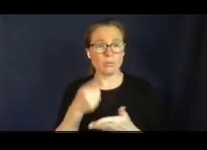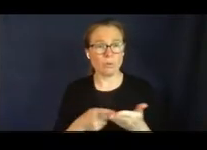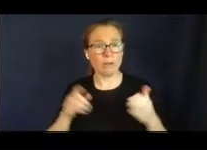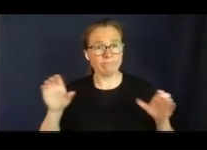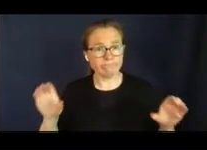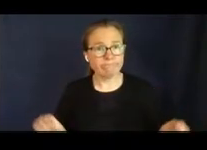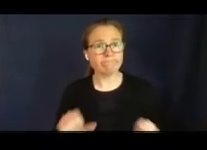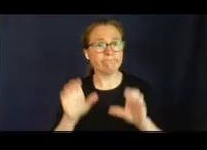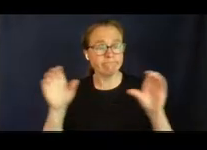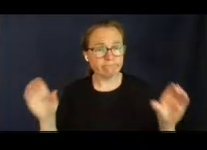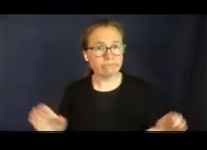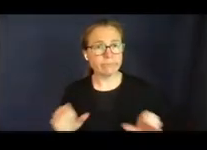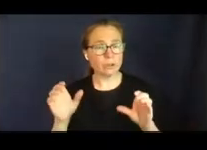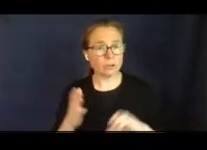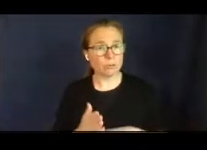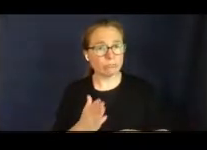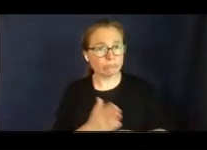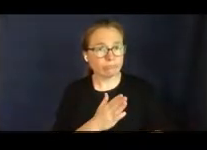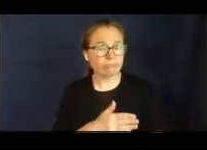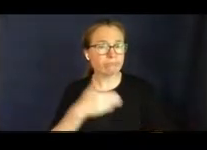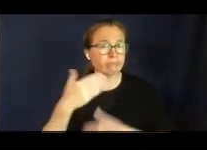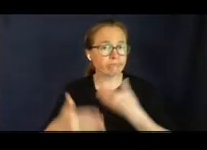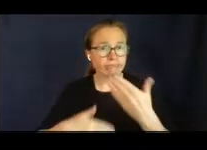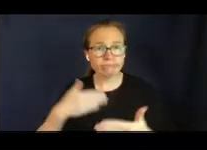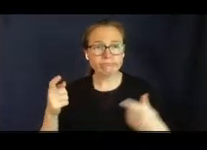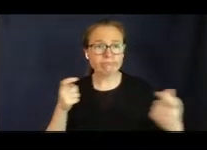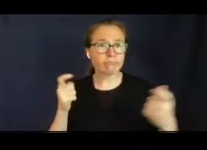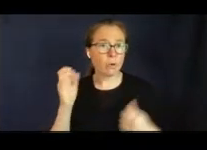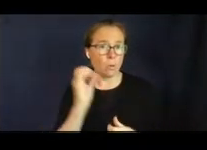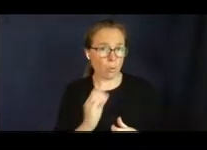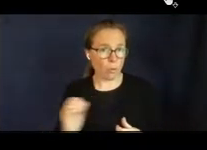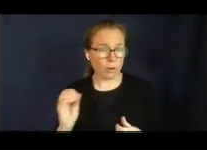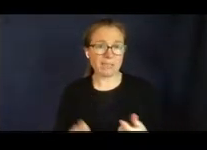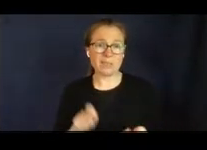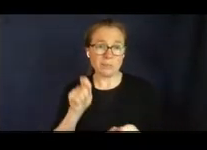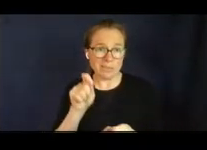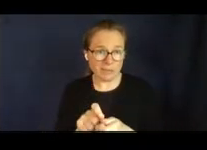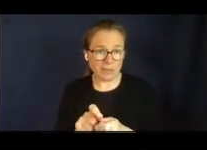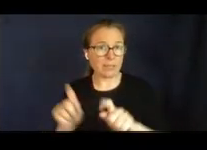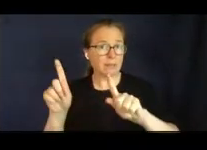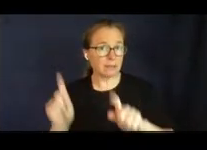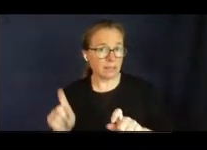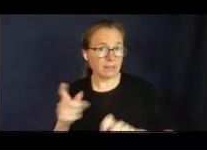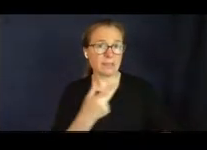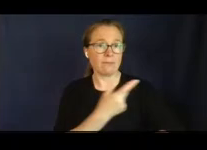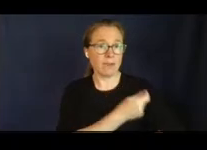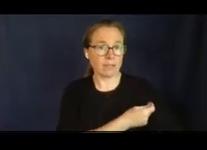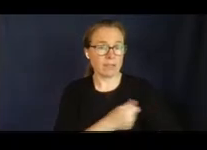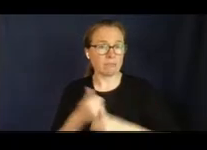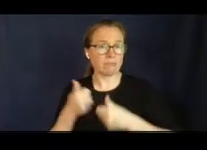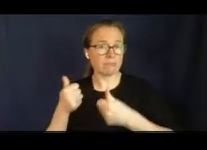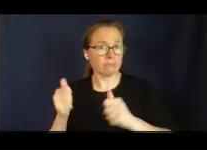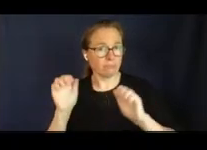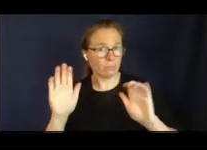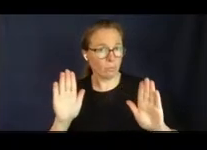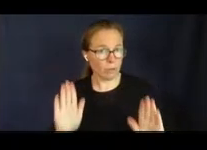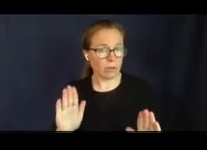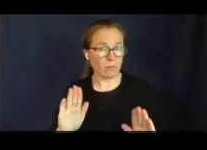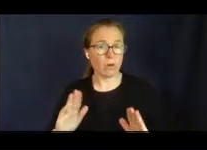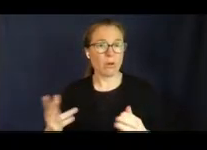place, particularly, as I said, with regard to testing and vaccination and community engagement to reach underserved